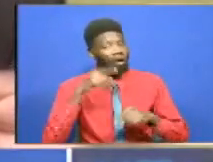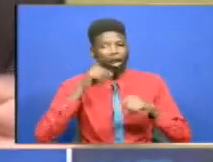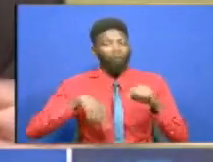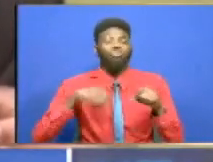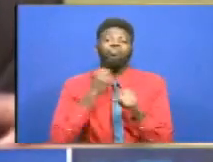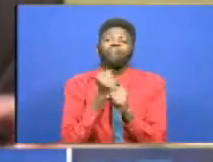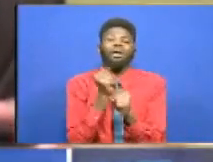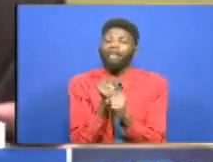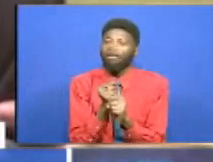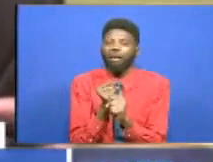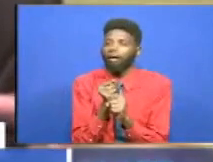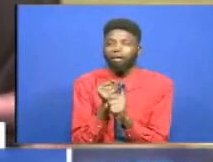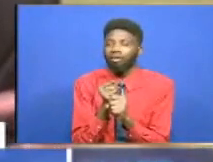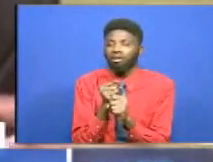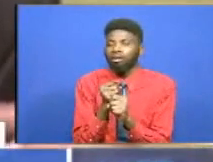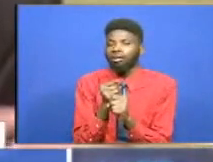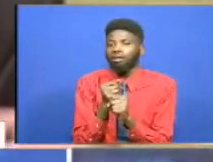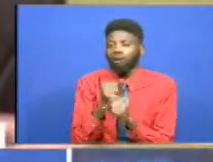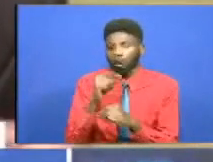corruption figures that people talk about